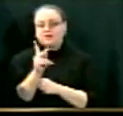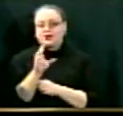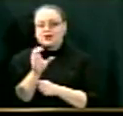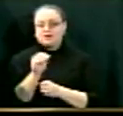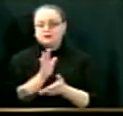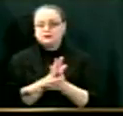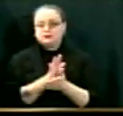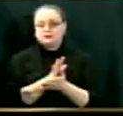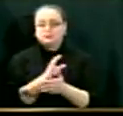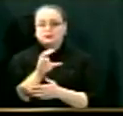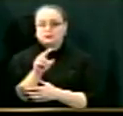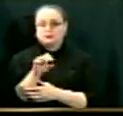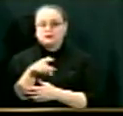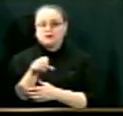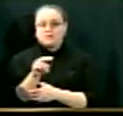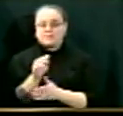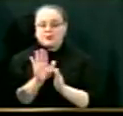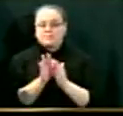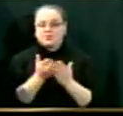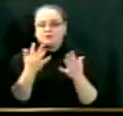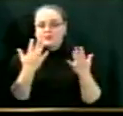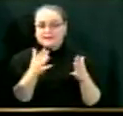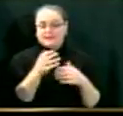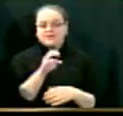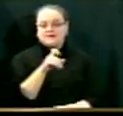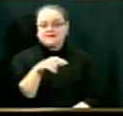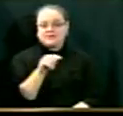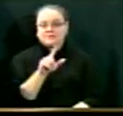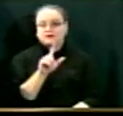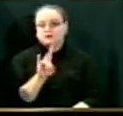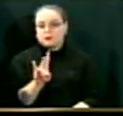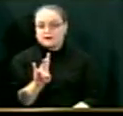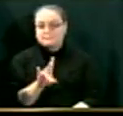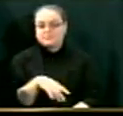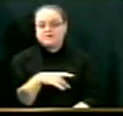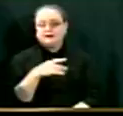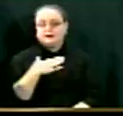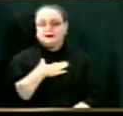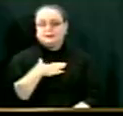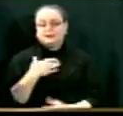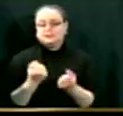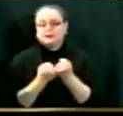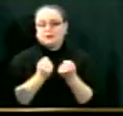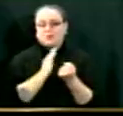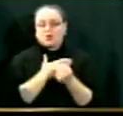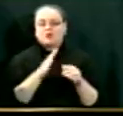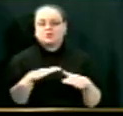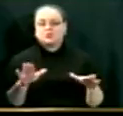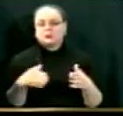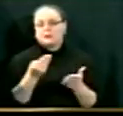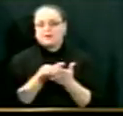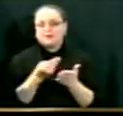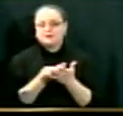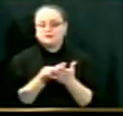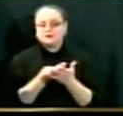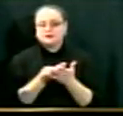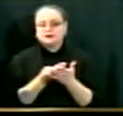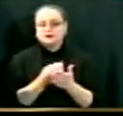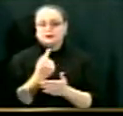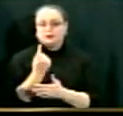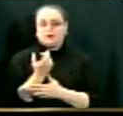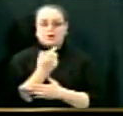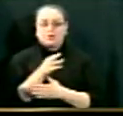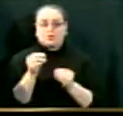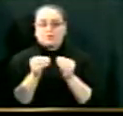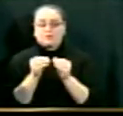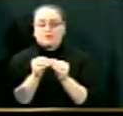Coupon Book Campaign, which will end on September the 27th. Please support our children by purchasing 1 or